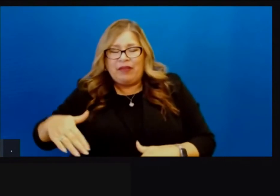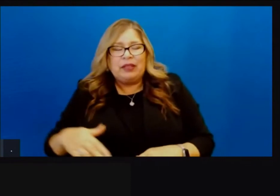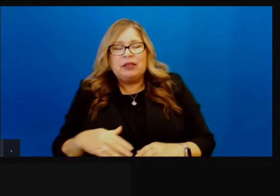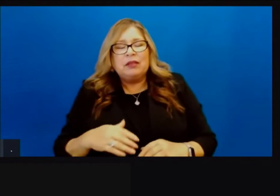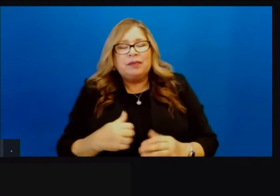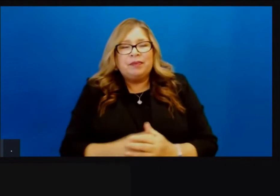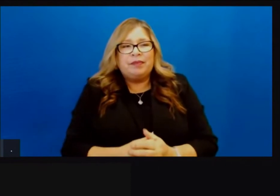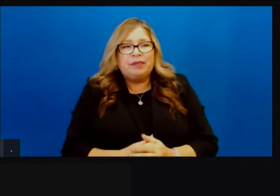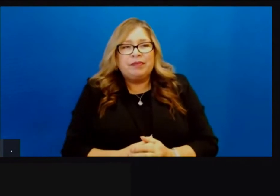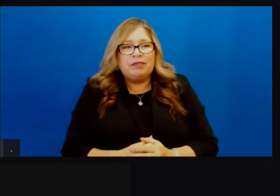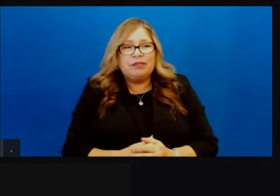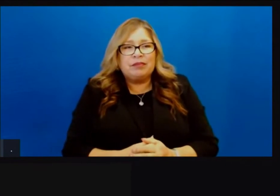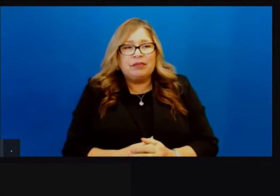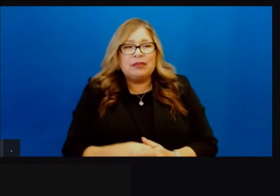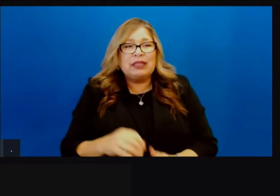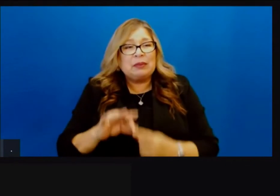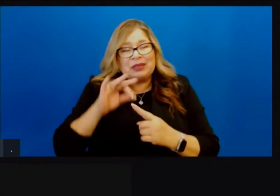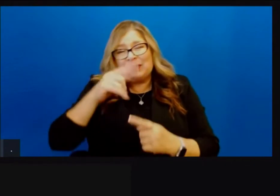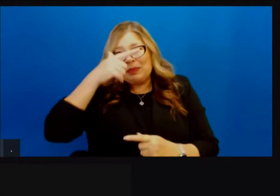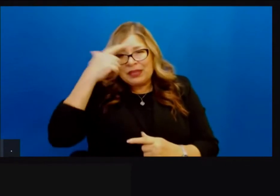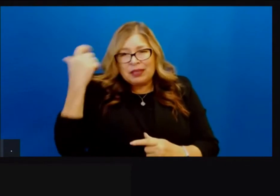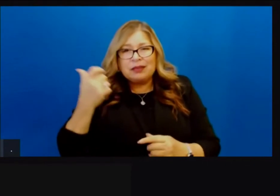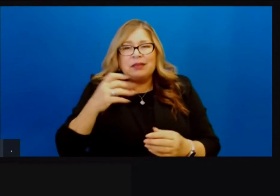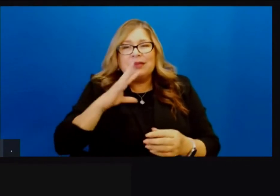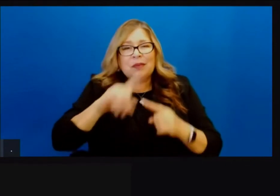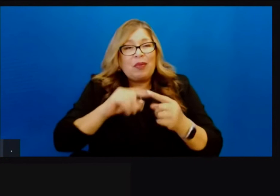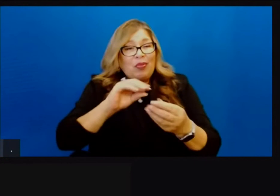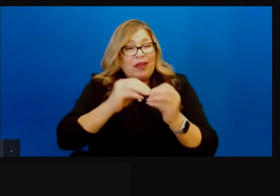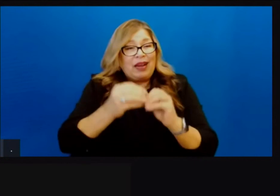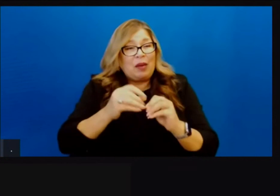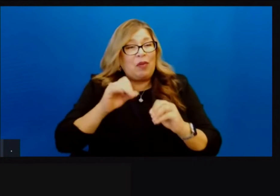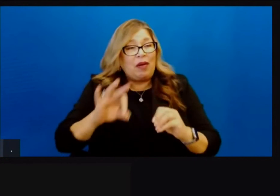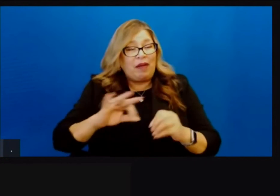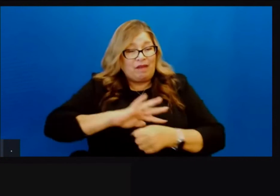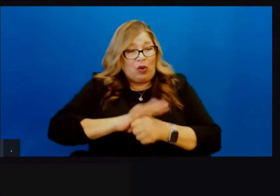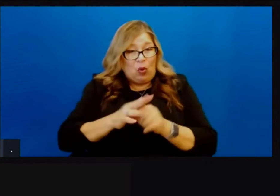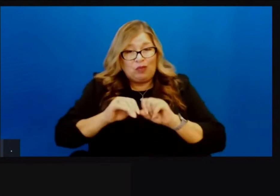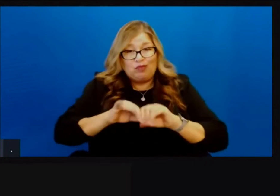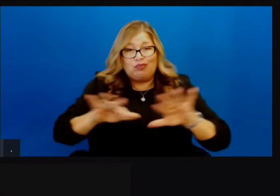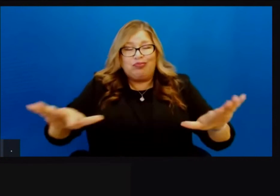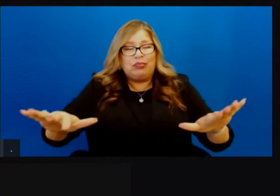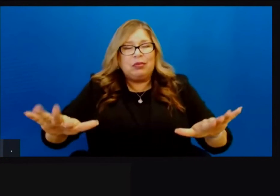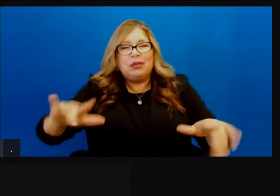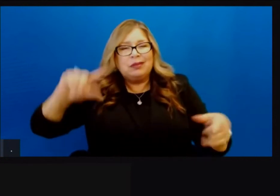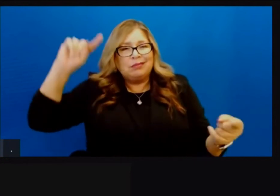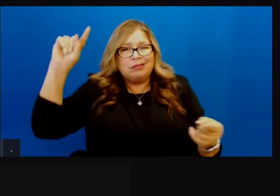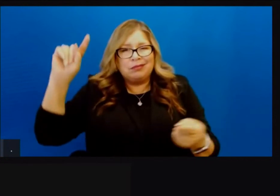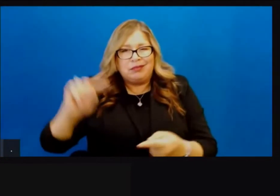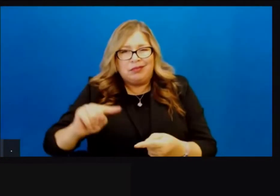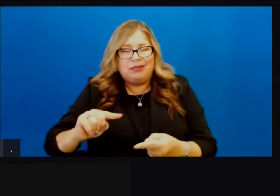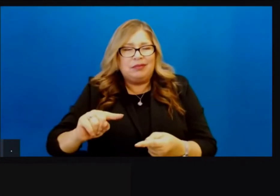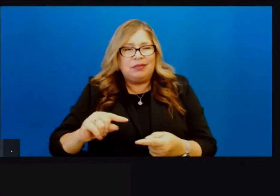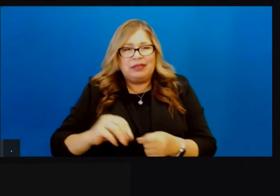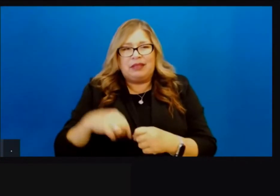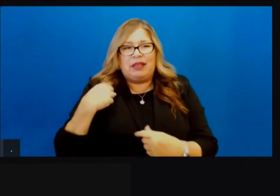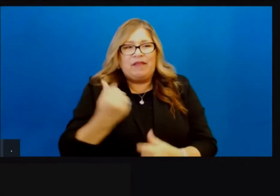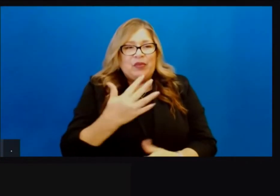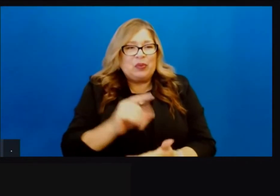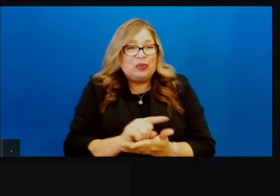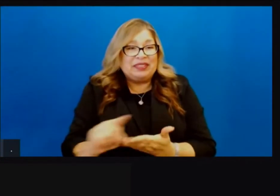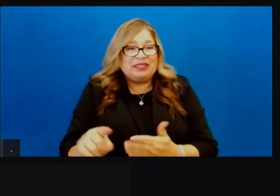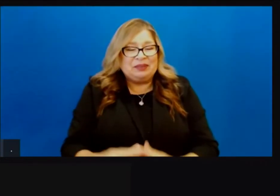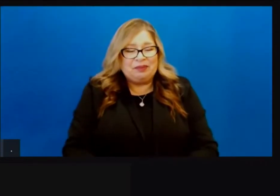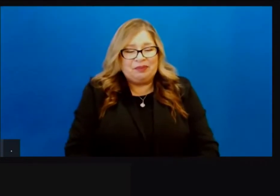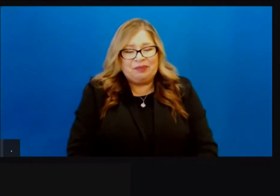that the level of circulating virus has dropped significantly over the last many weeks.